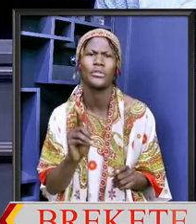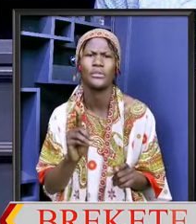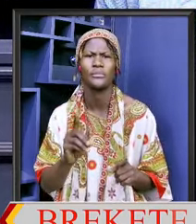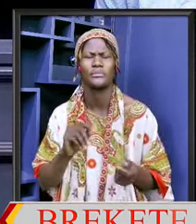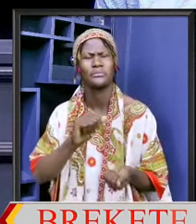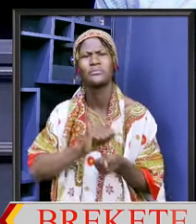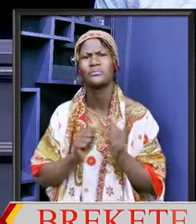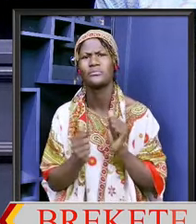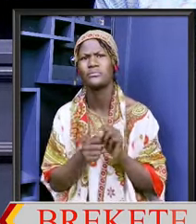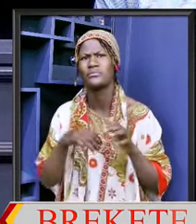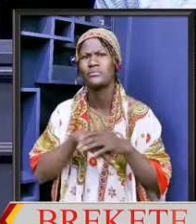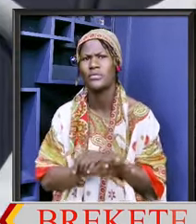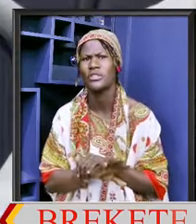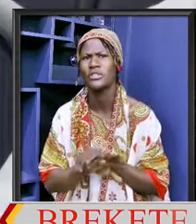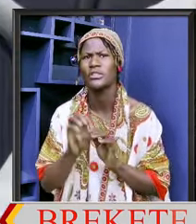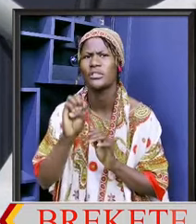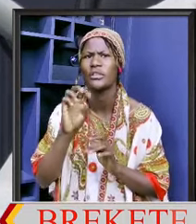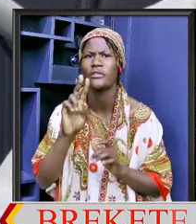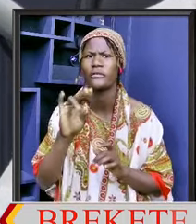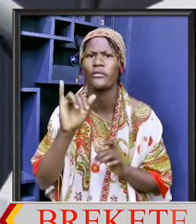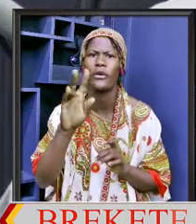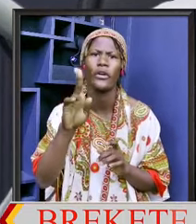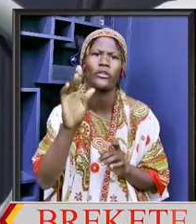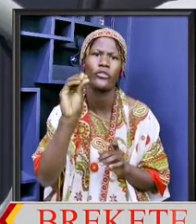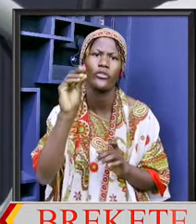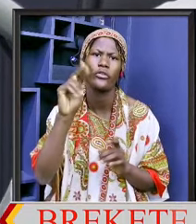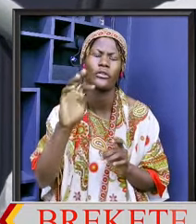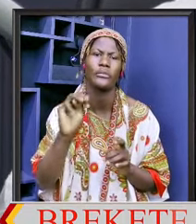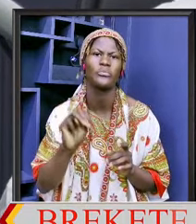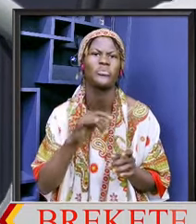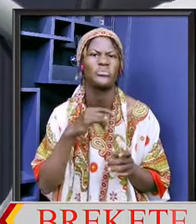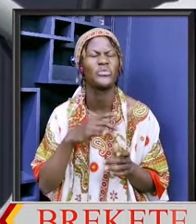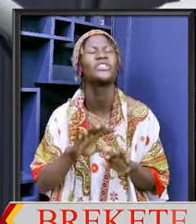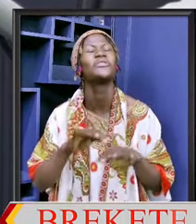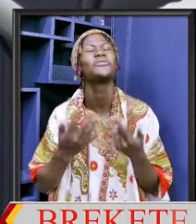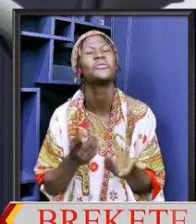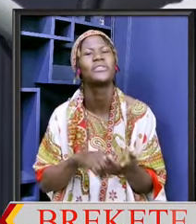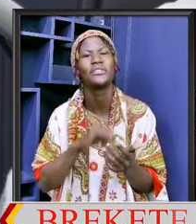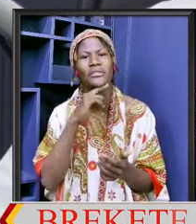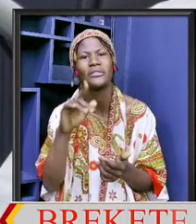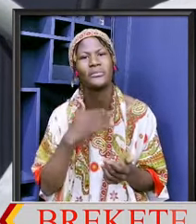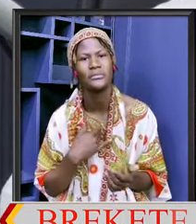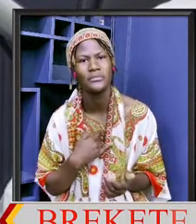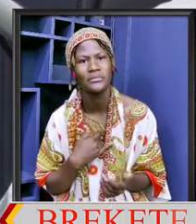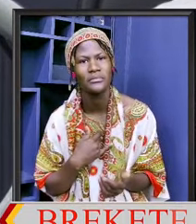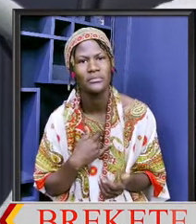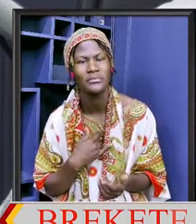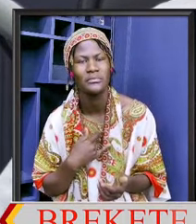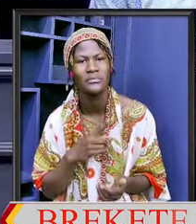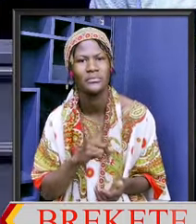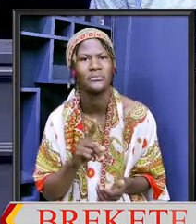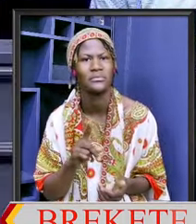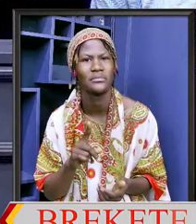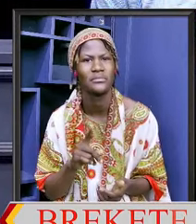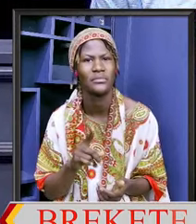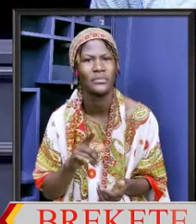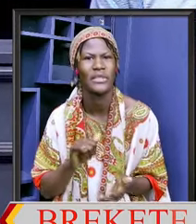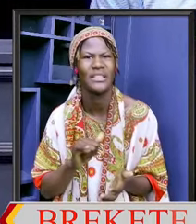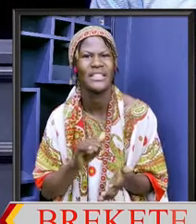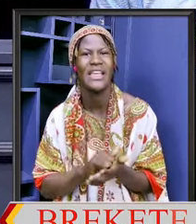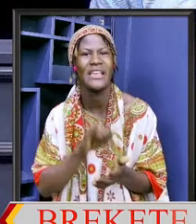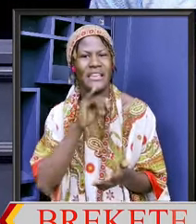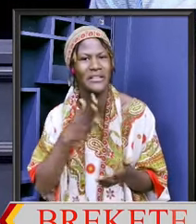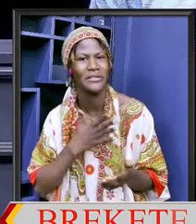for that environment. They get who in the suspect. But that president, guess what thing this person tell me? He say, now my